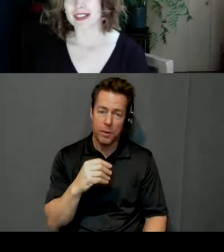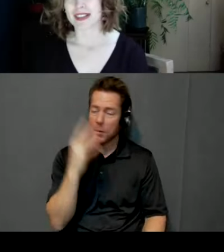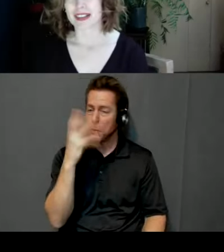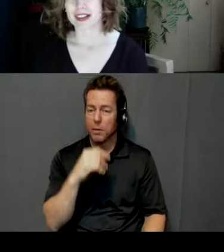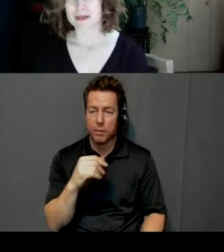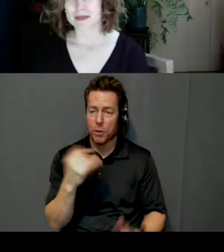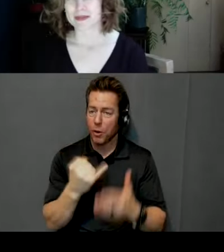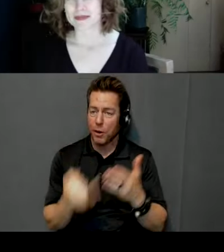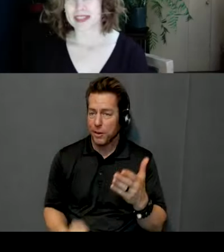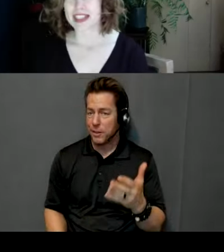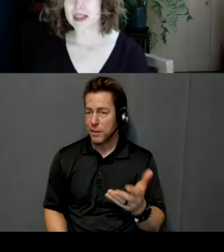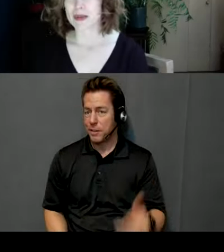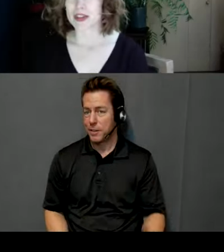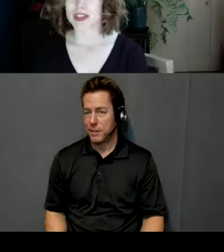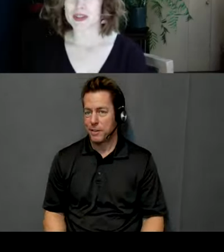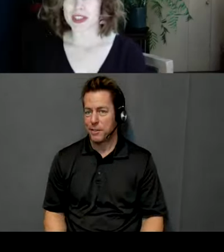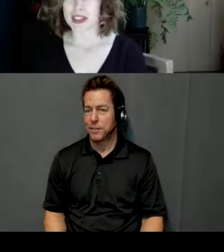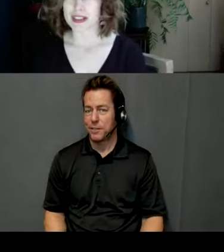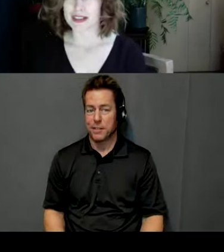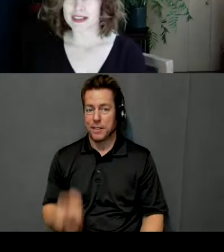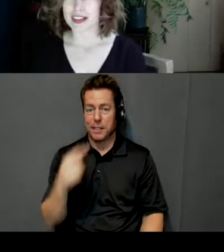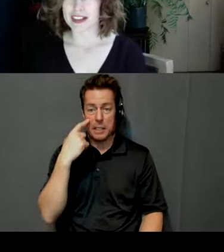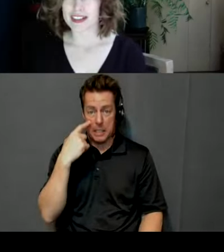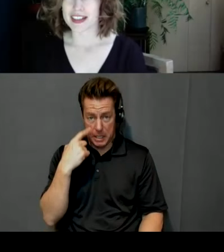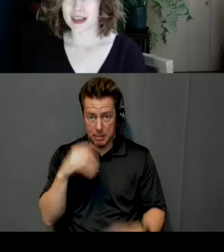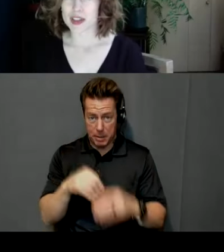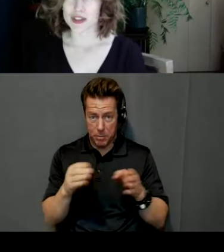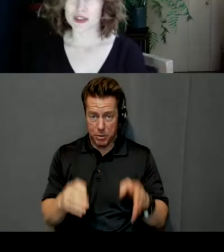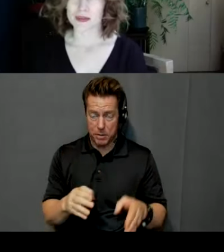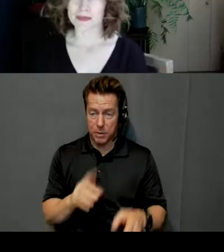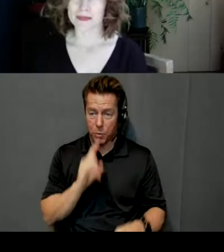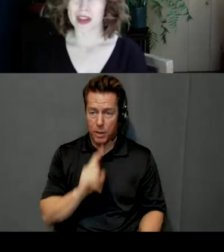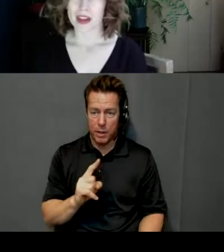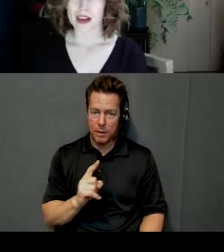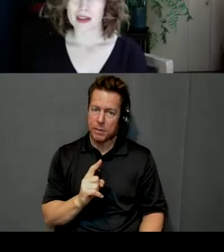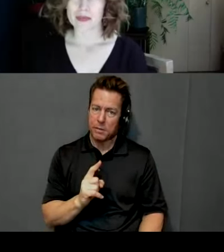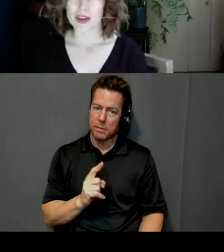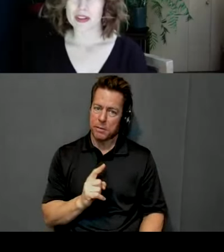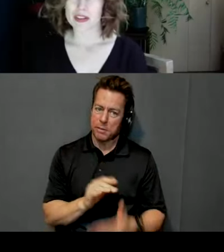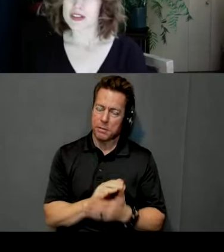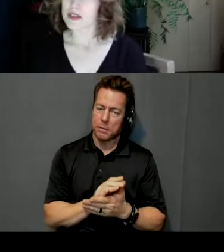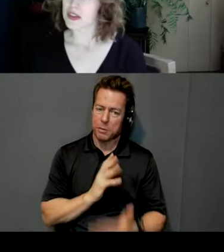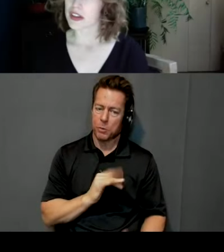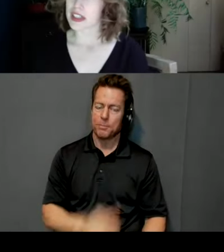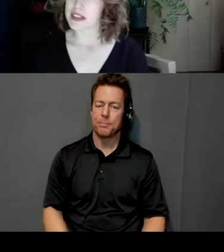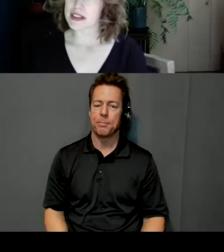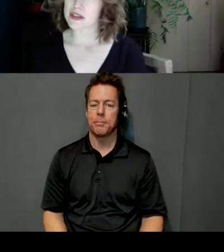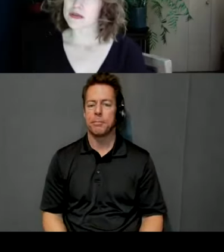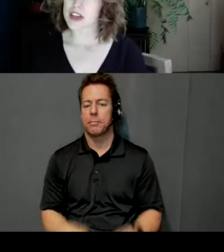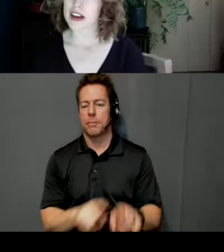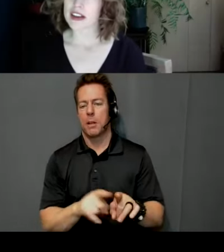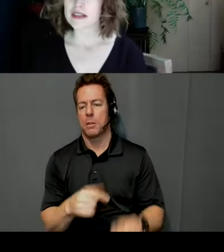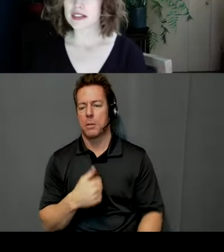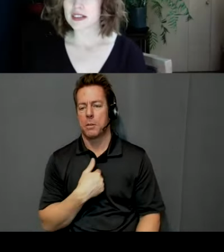works. Seeing them in person is really a game changer. I'm also curious,